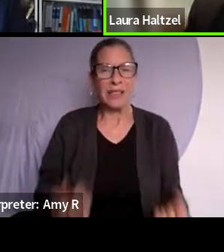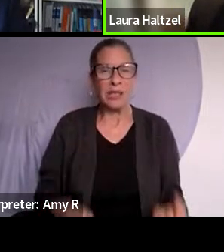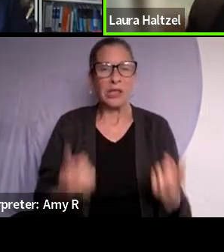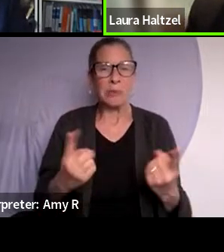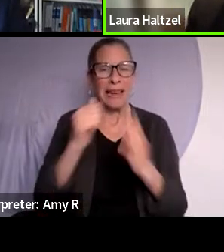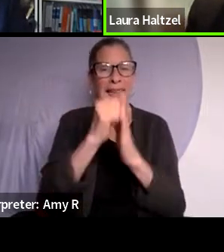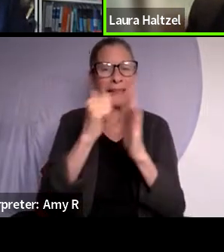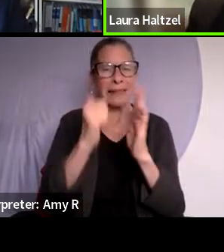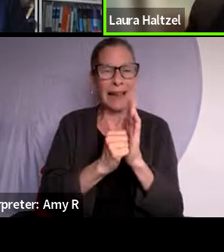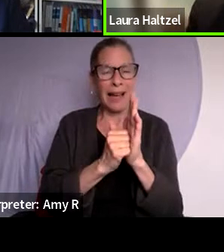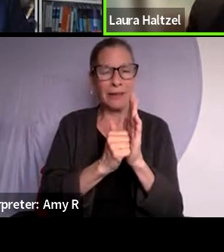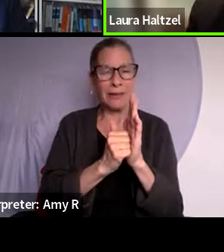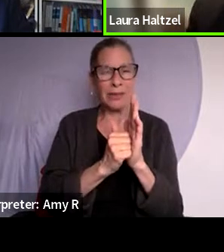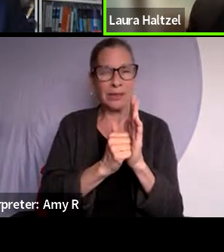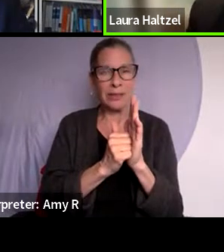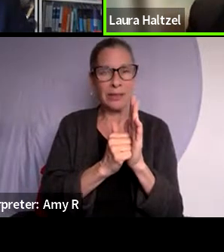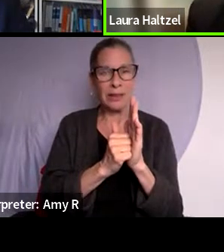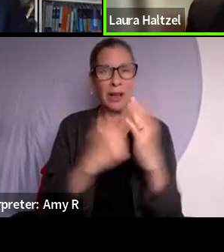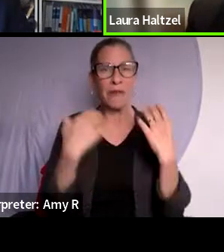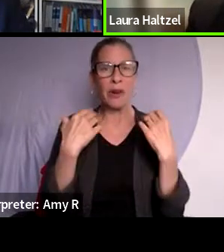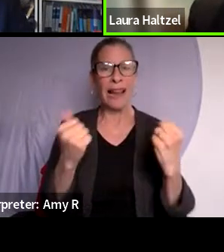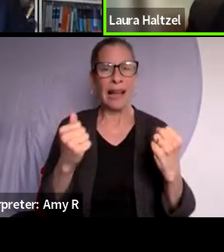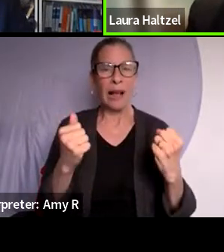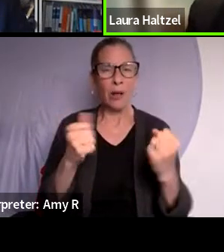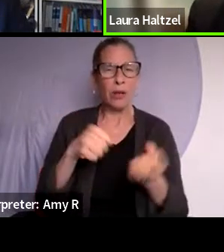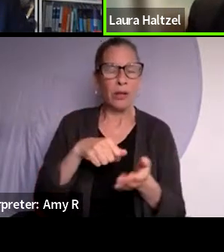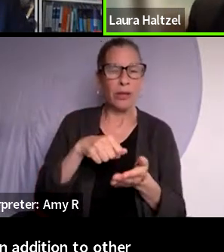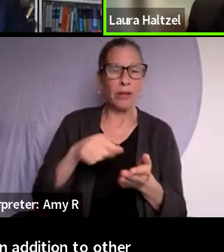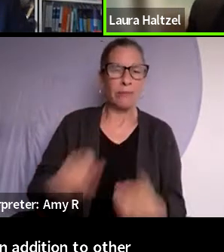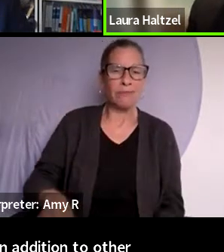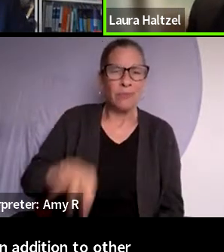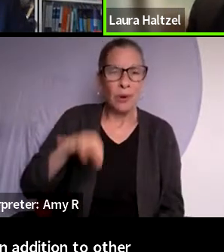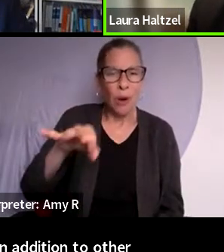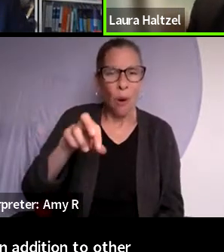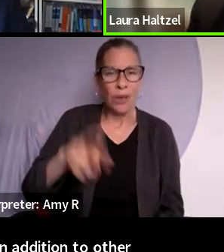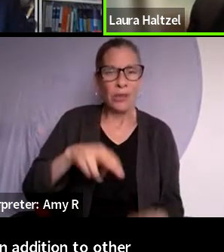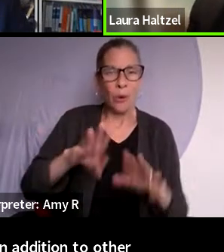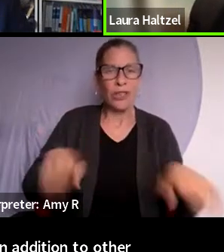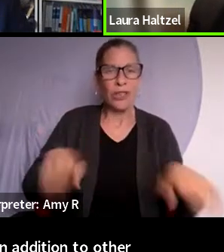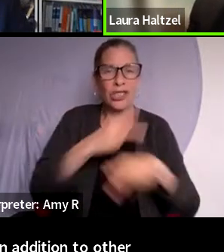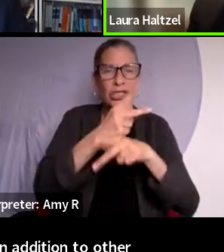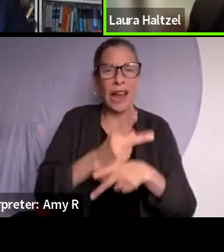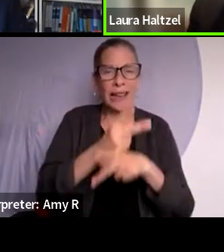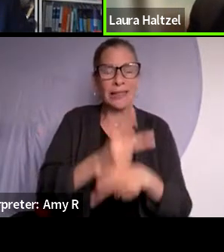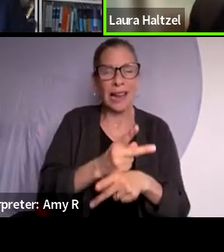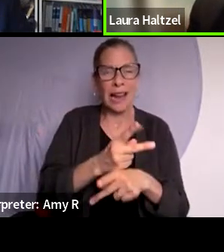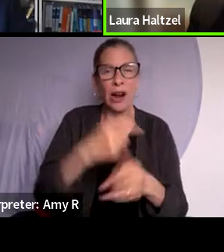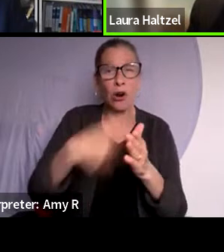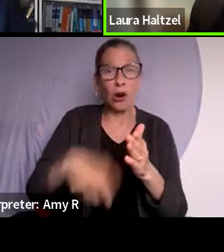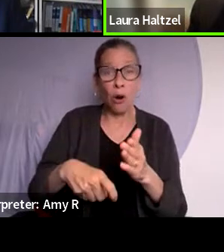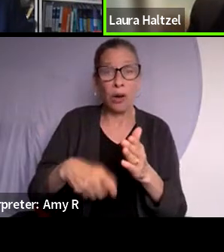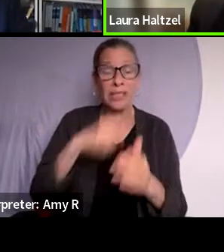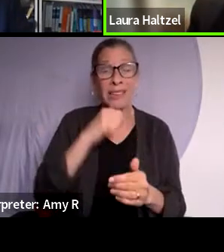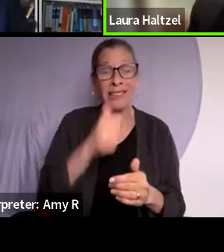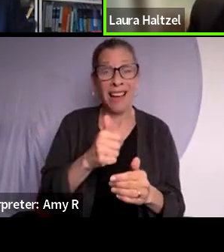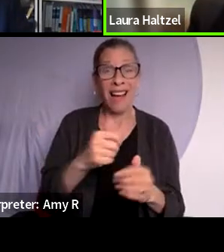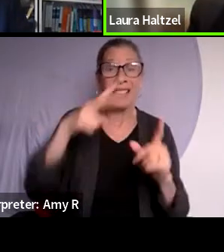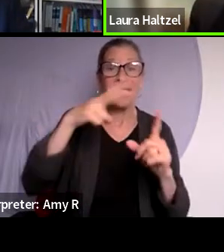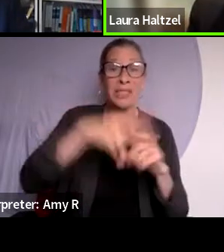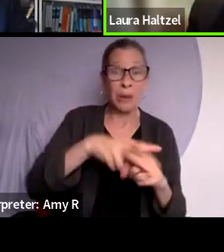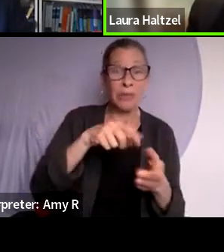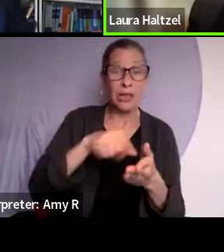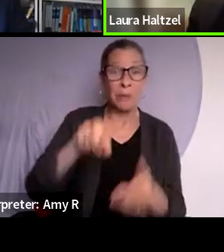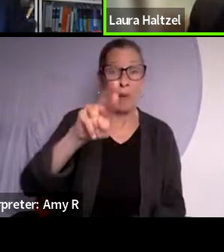for health costs or for childcare costs, those are not earnings that are subject to the payroll